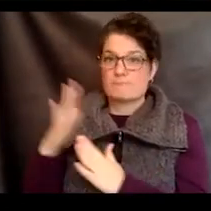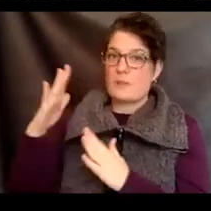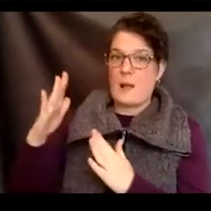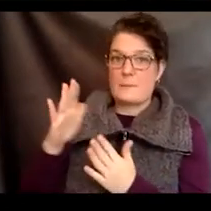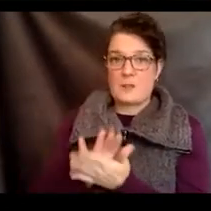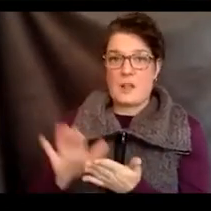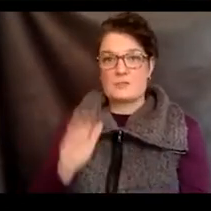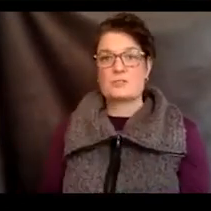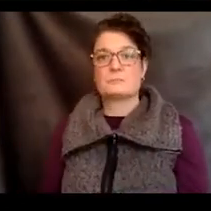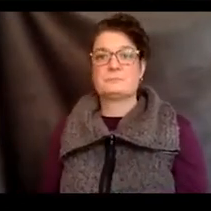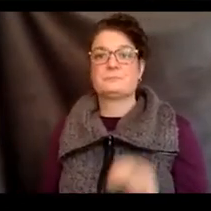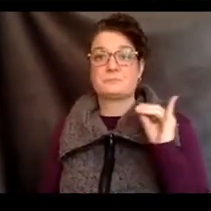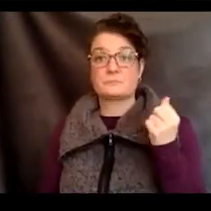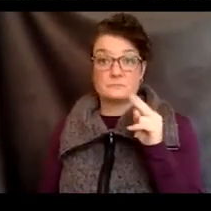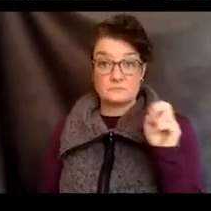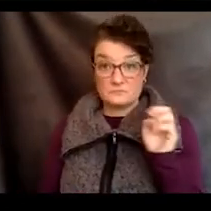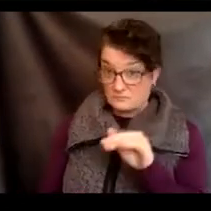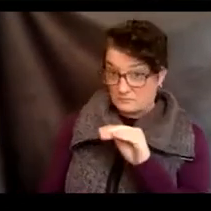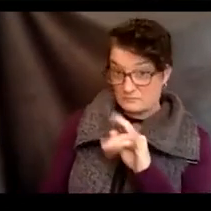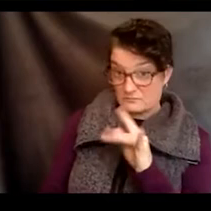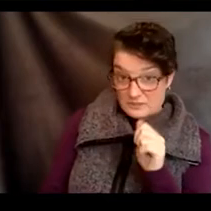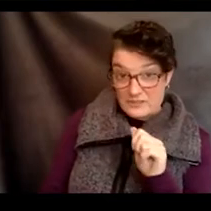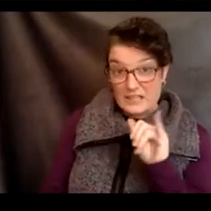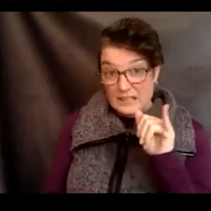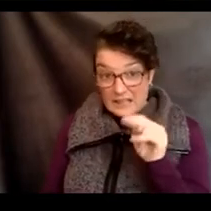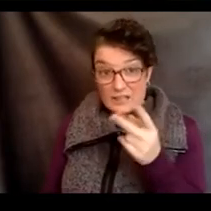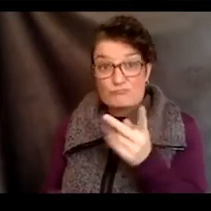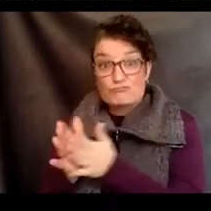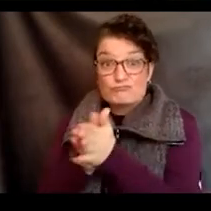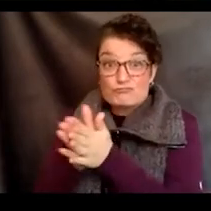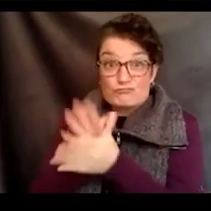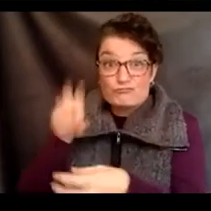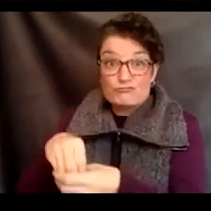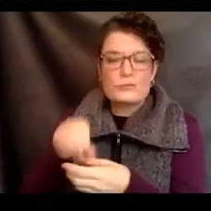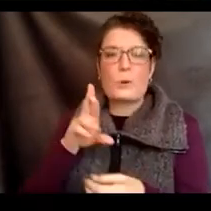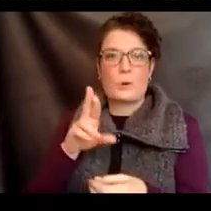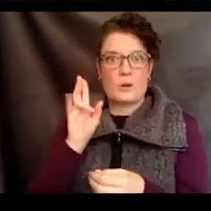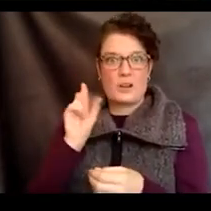So Sophia and Ian, were you eager to participate in the film, or did it take some convincing?